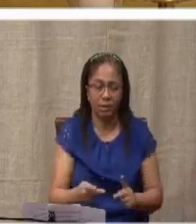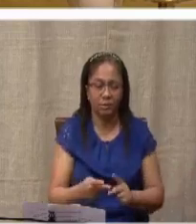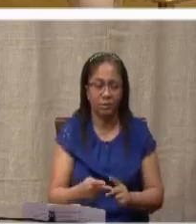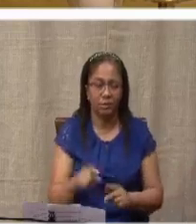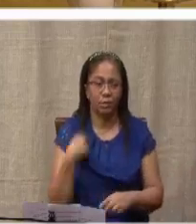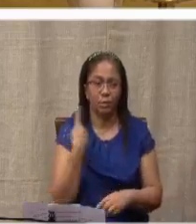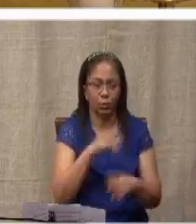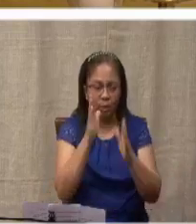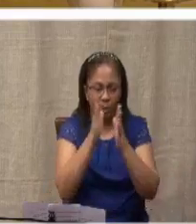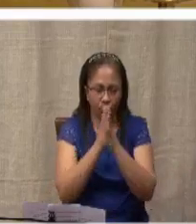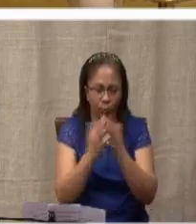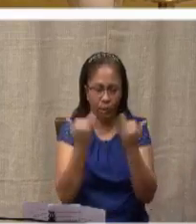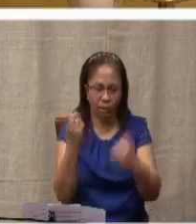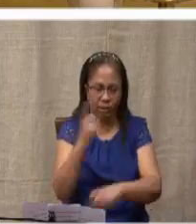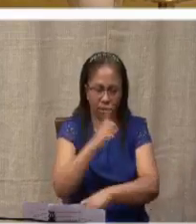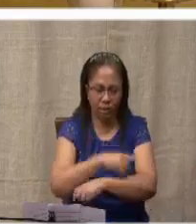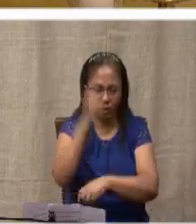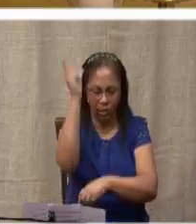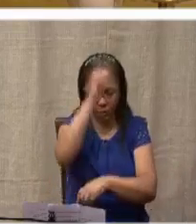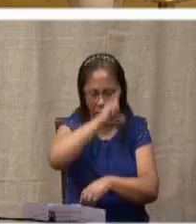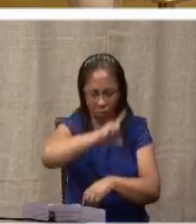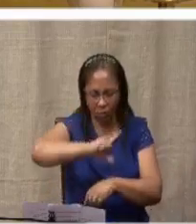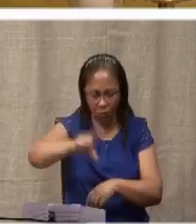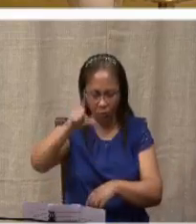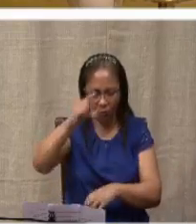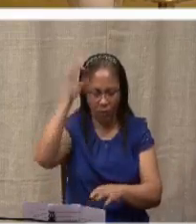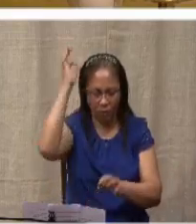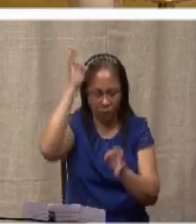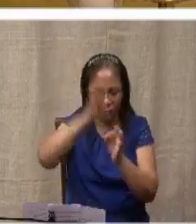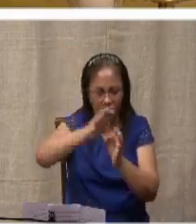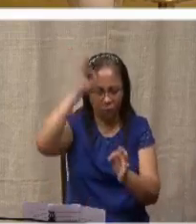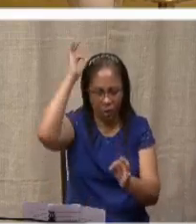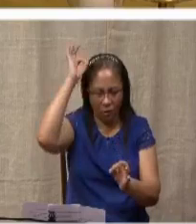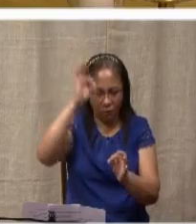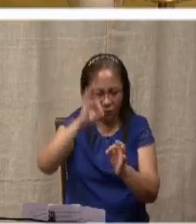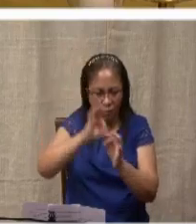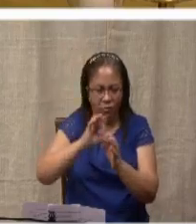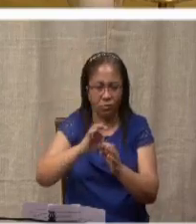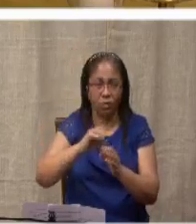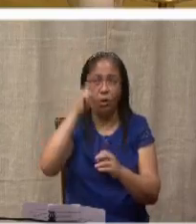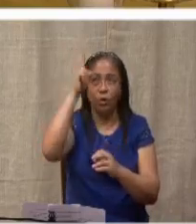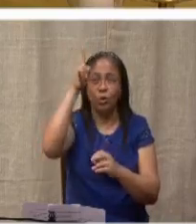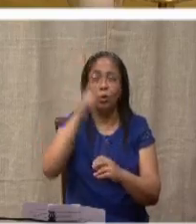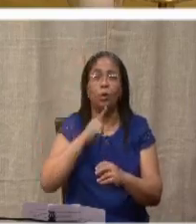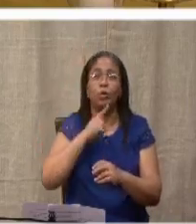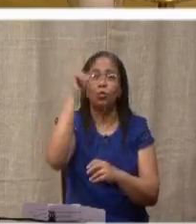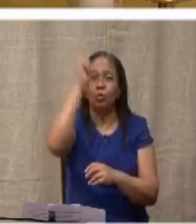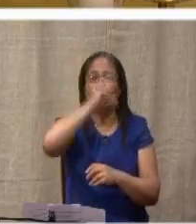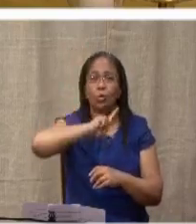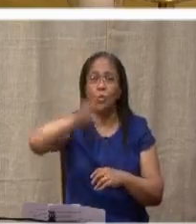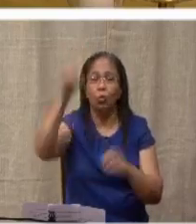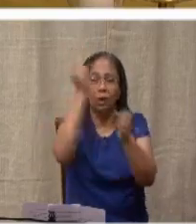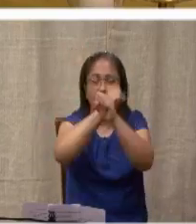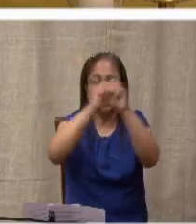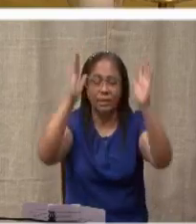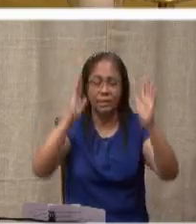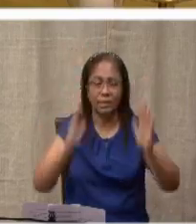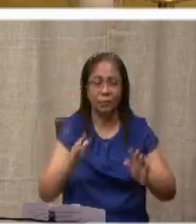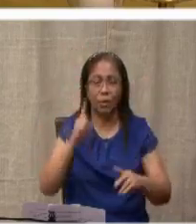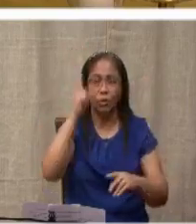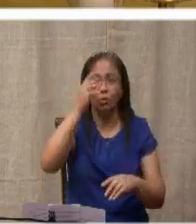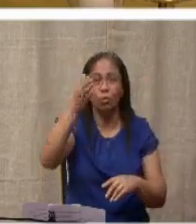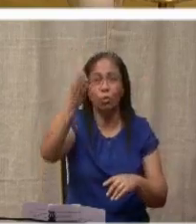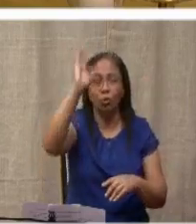we pray this day lord with faith in you our living lord and savior that you o